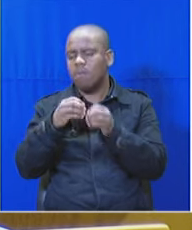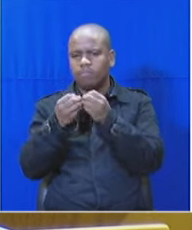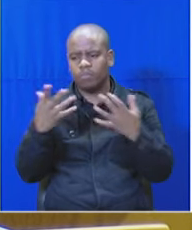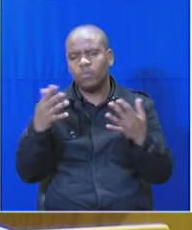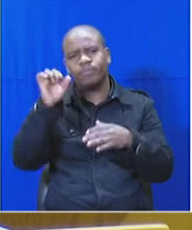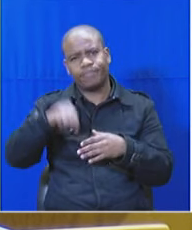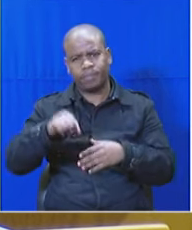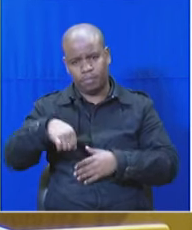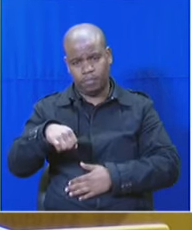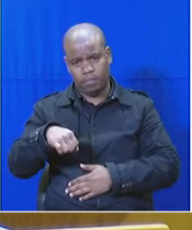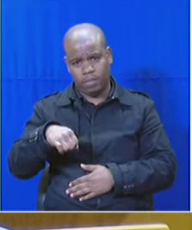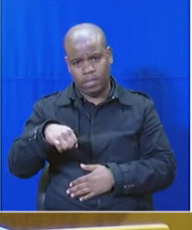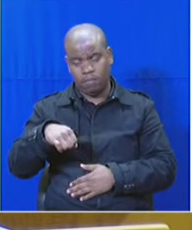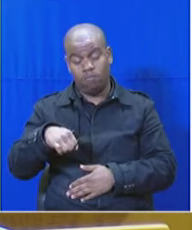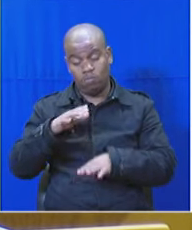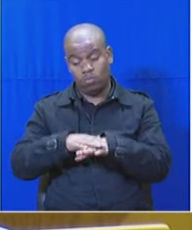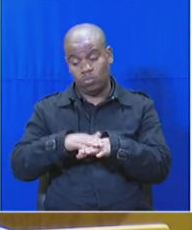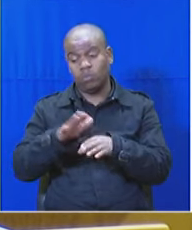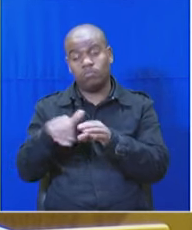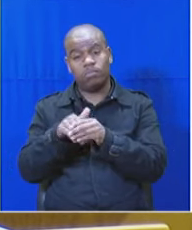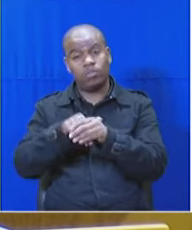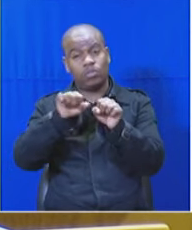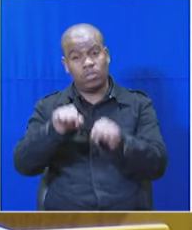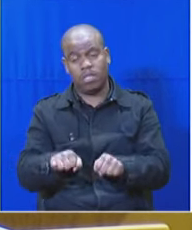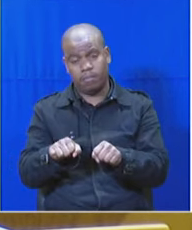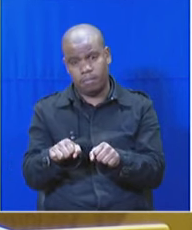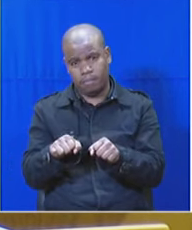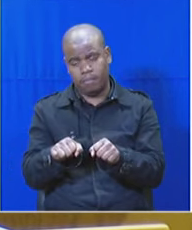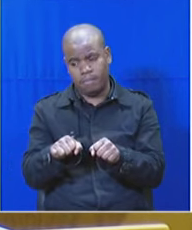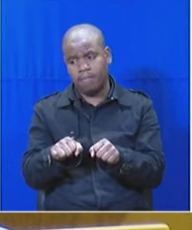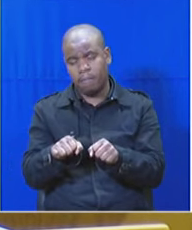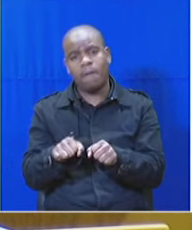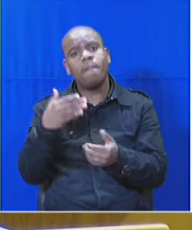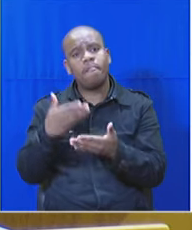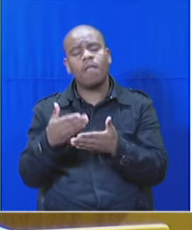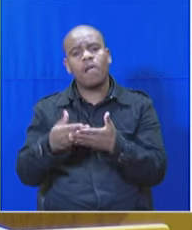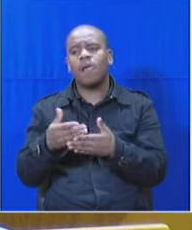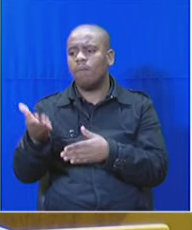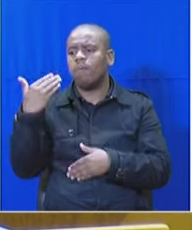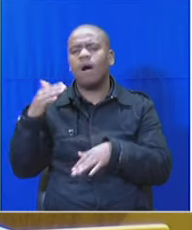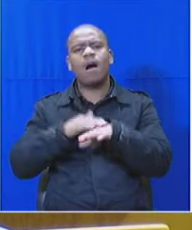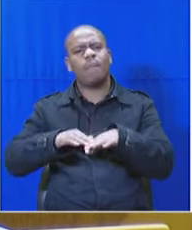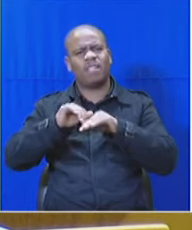approach to redress the persisting manifestation of the ills of colonialism and apartheid,